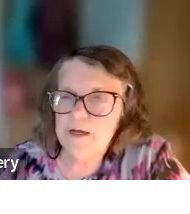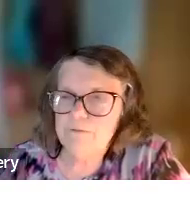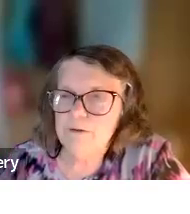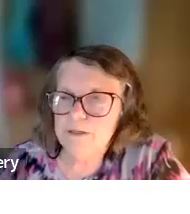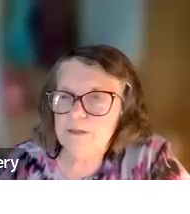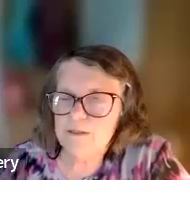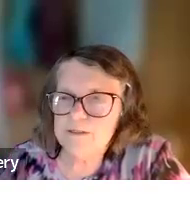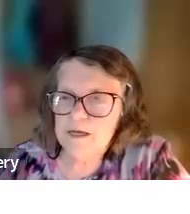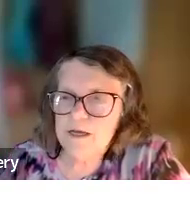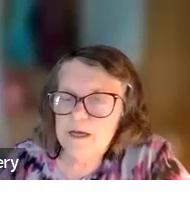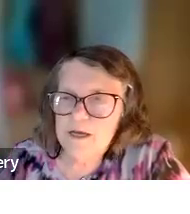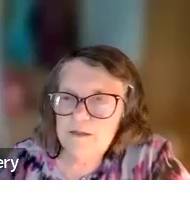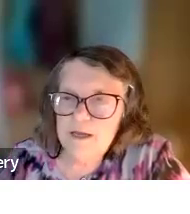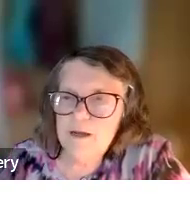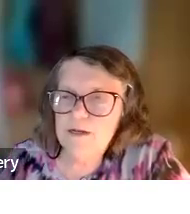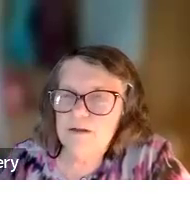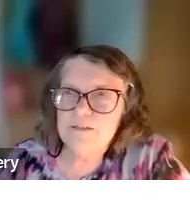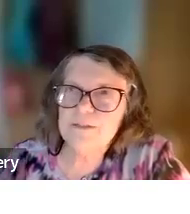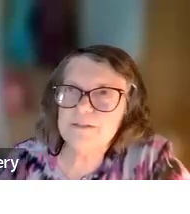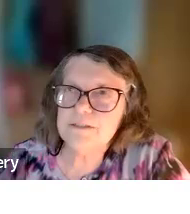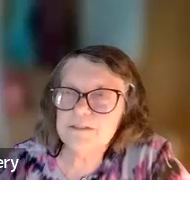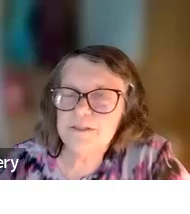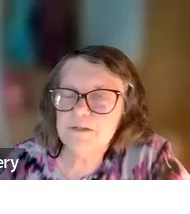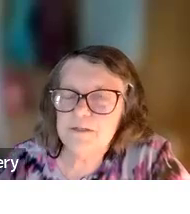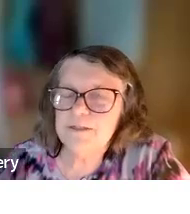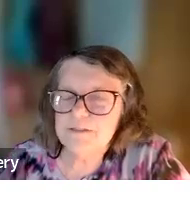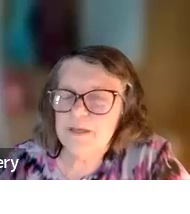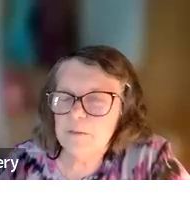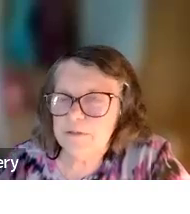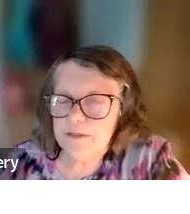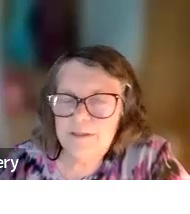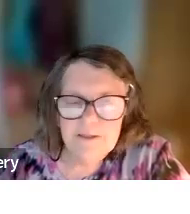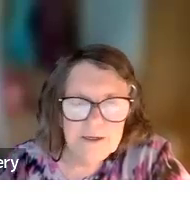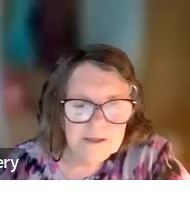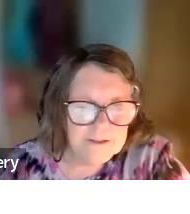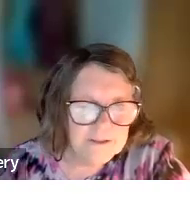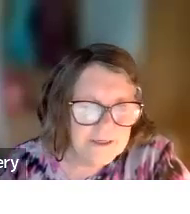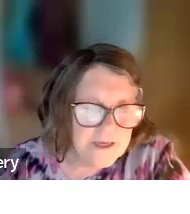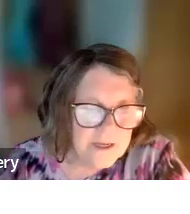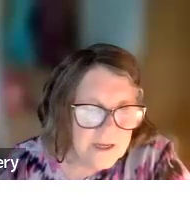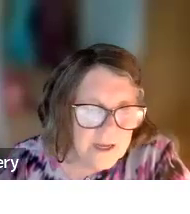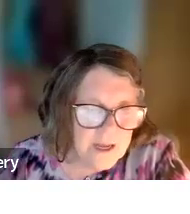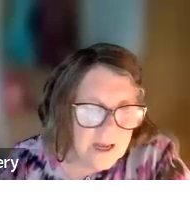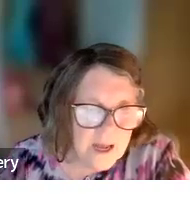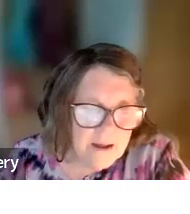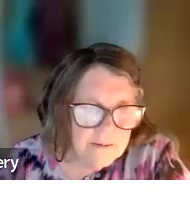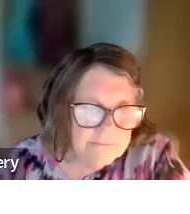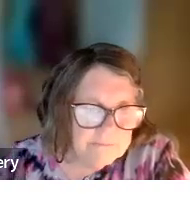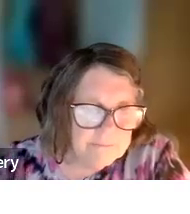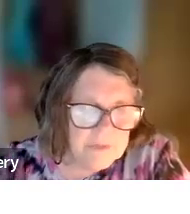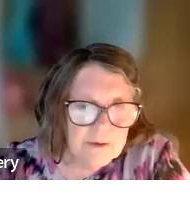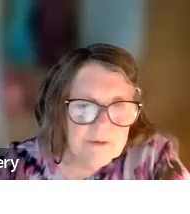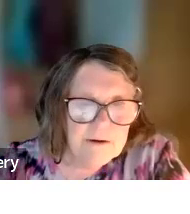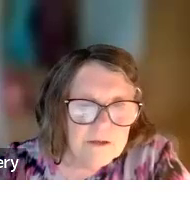older have hearing loss. Hearing loss that's considered disabling, actually.